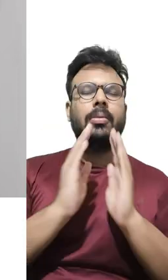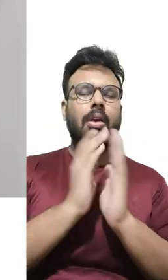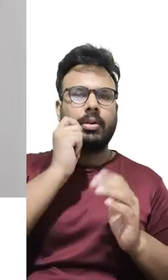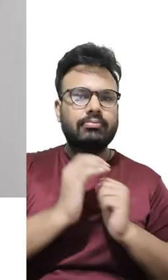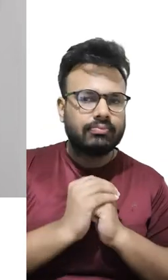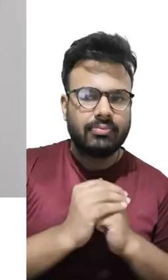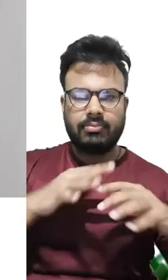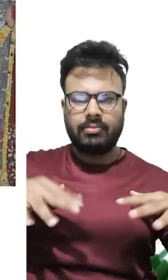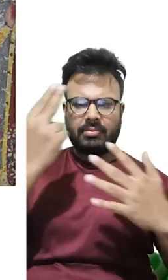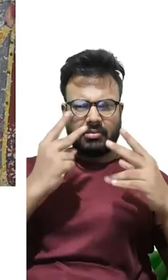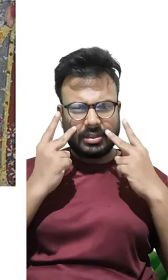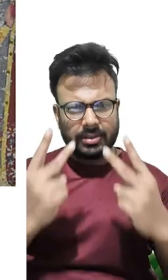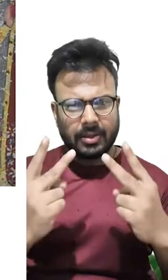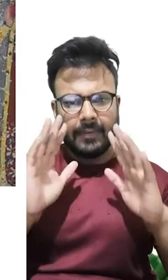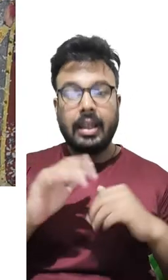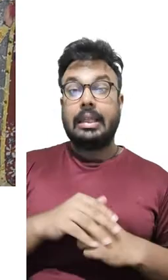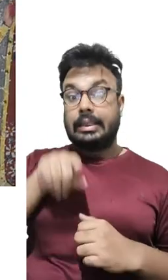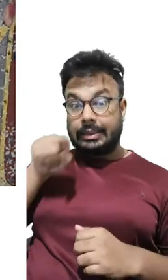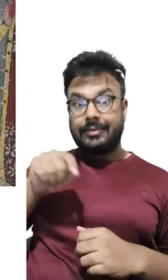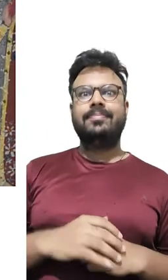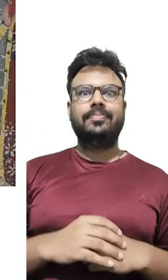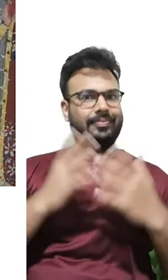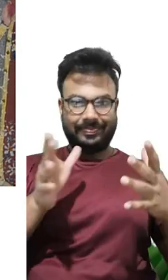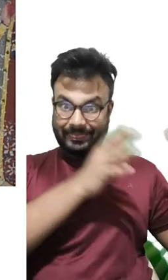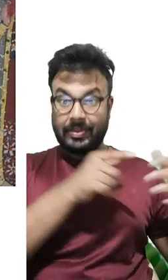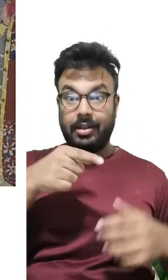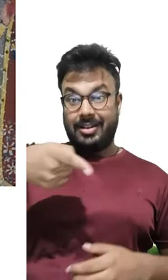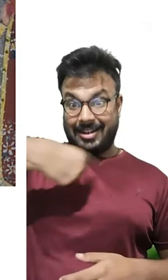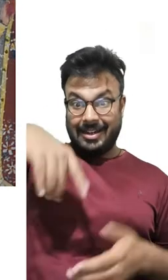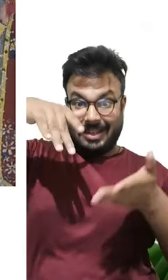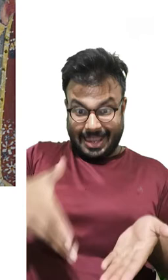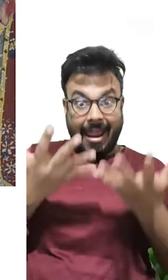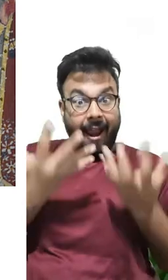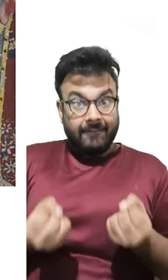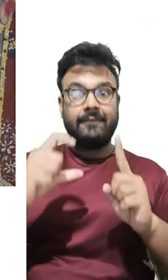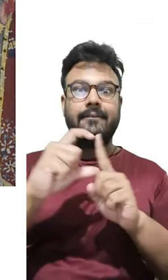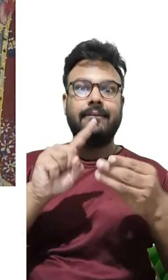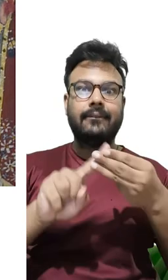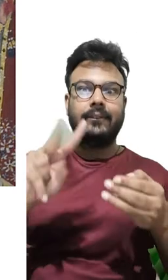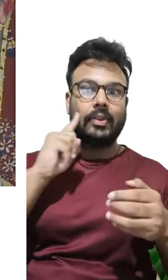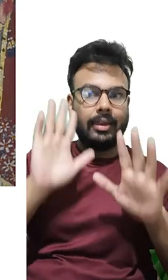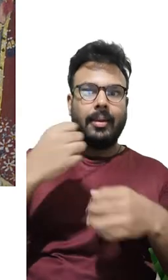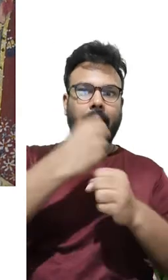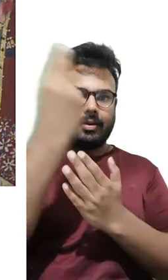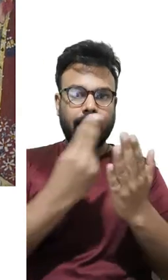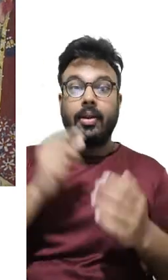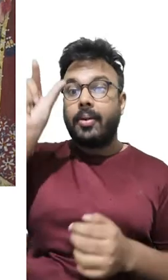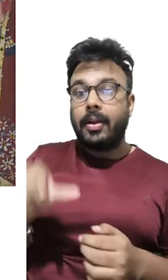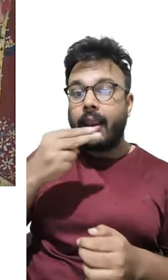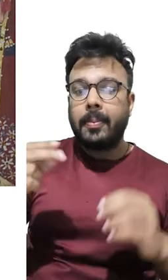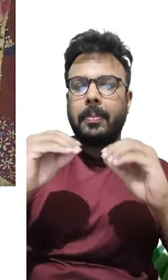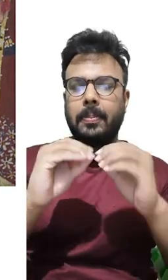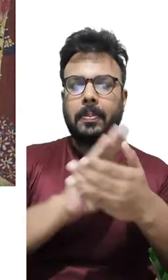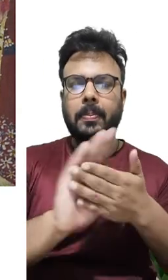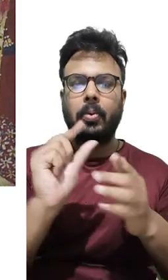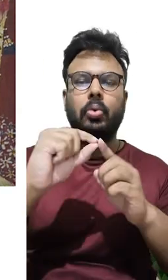characteristic is the use of small, shiny green particles of beetle wings, which can be seen